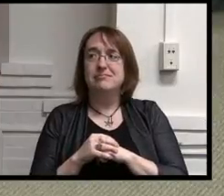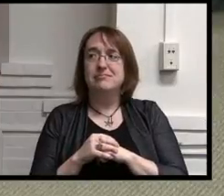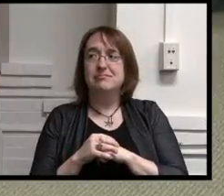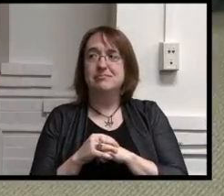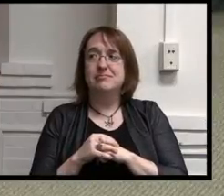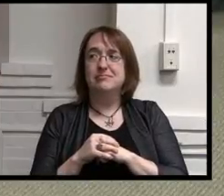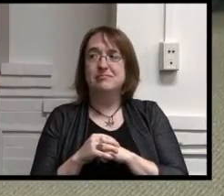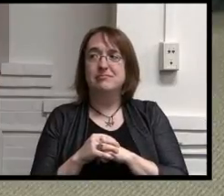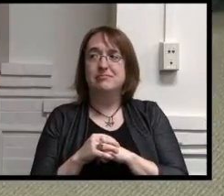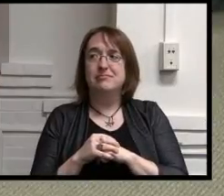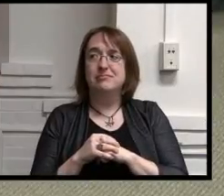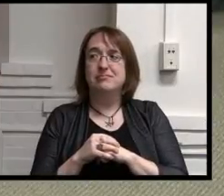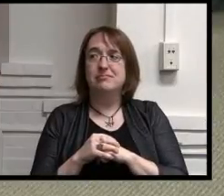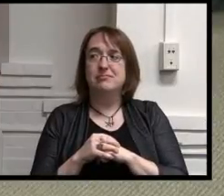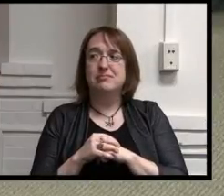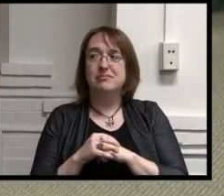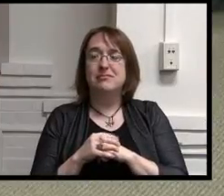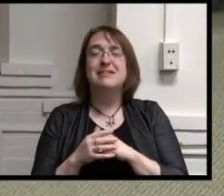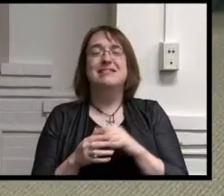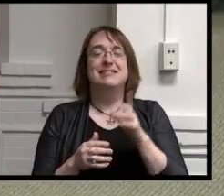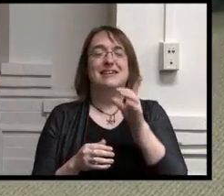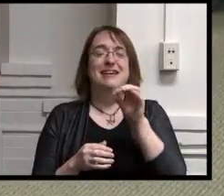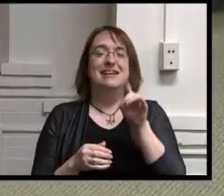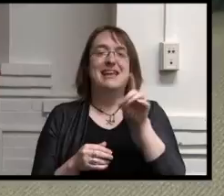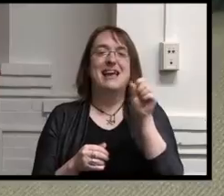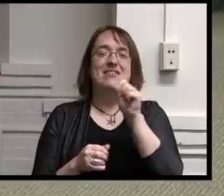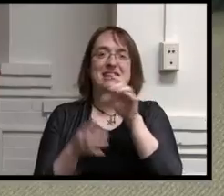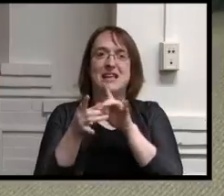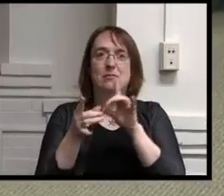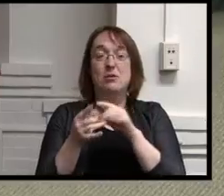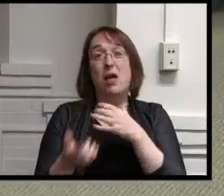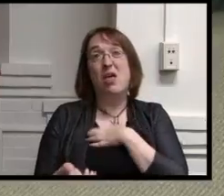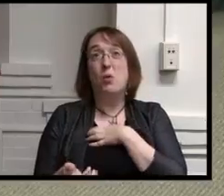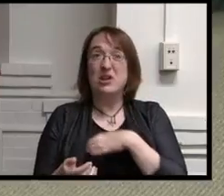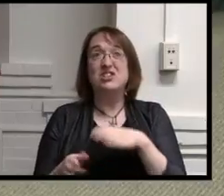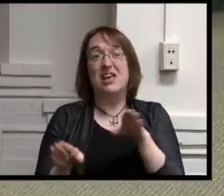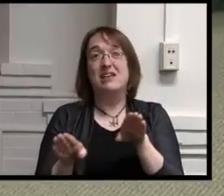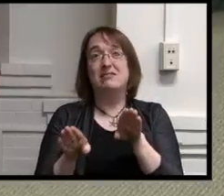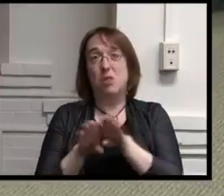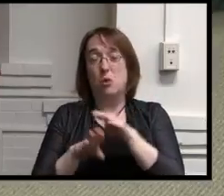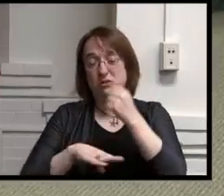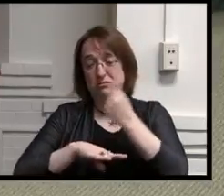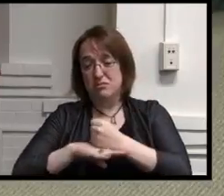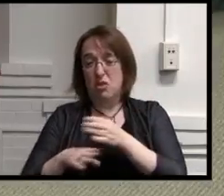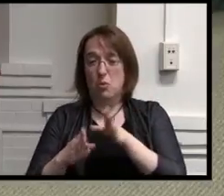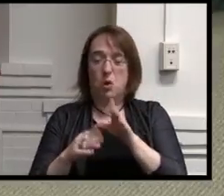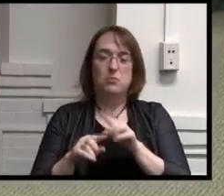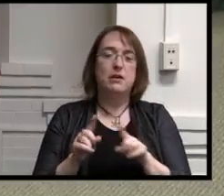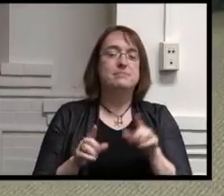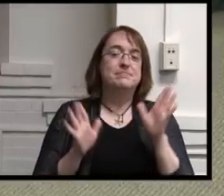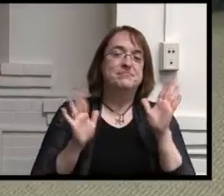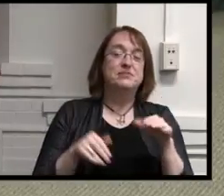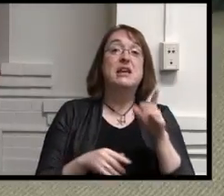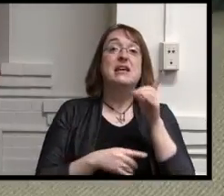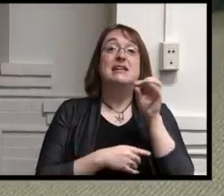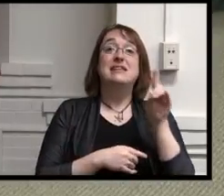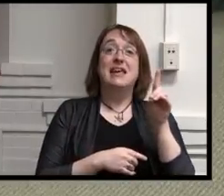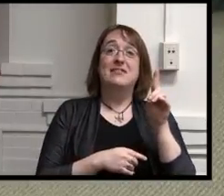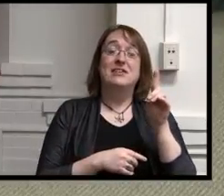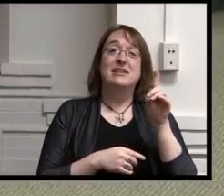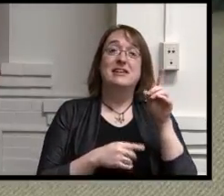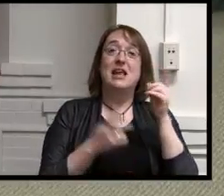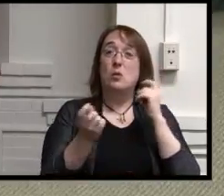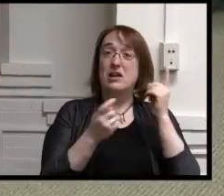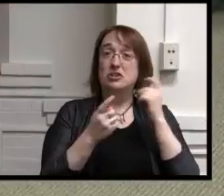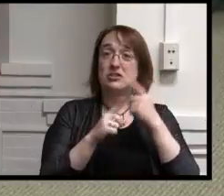It is a nice looking wall. It's It a looks nice really looking good. wall. Oh, it came out great. Any other comments or questions from anybody on the board or anybody who's in attendance for